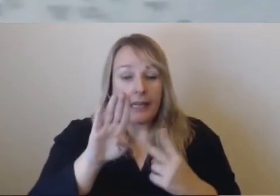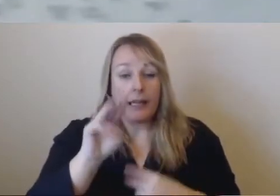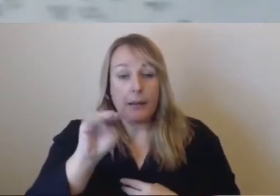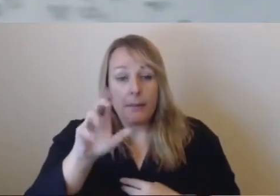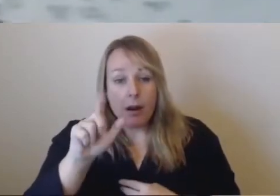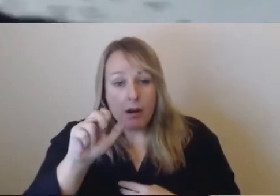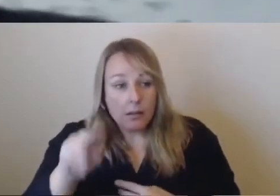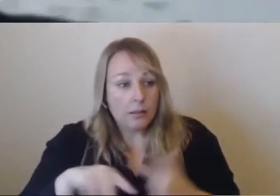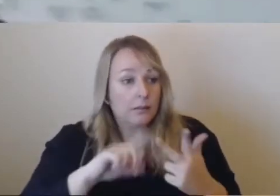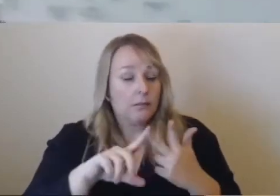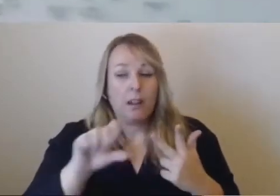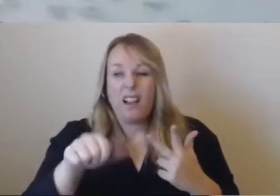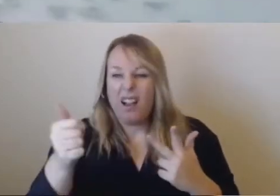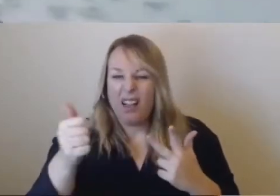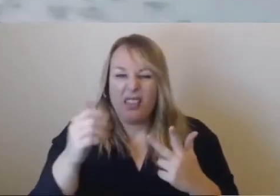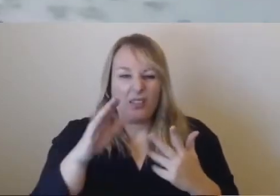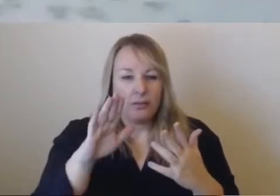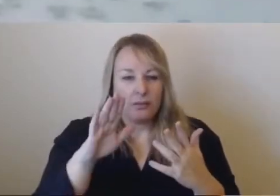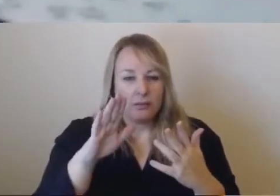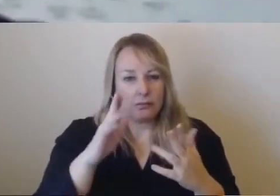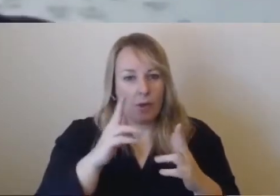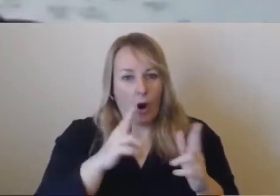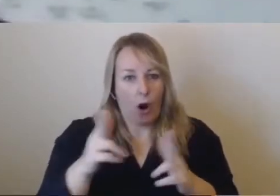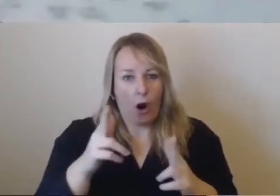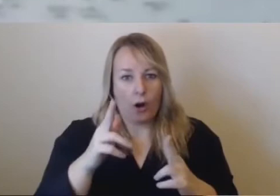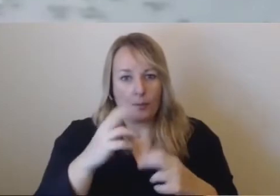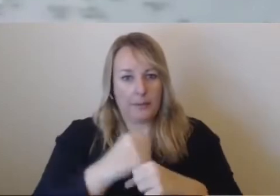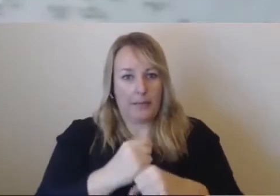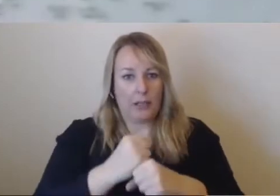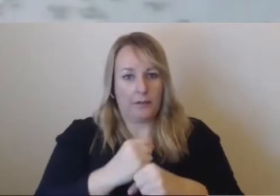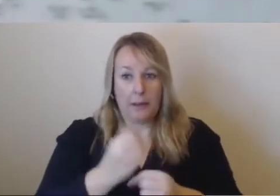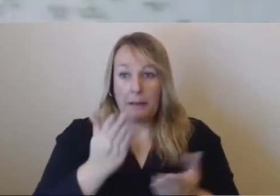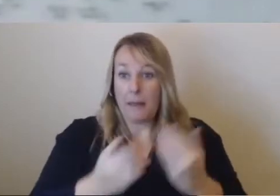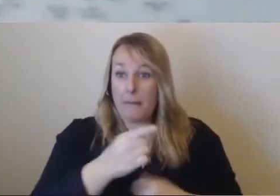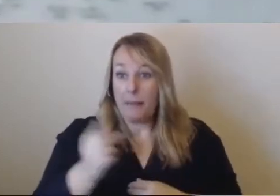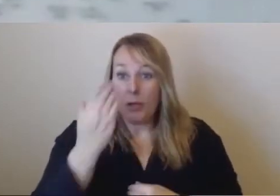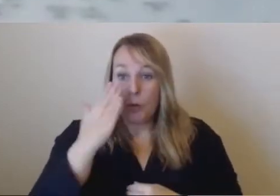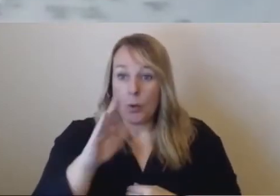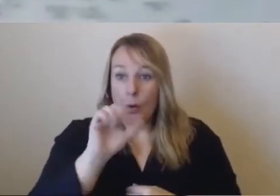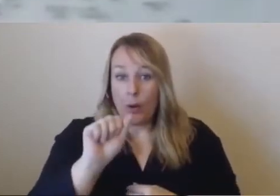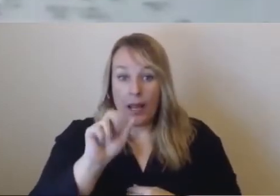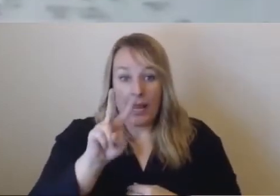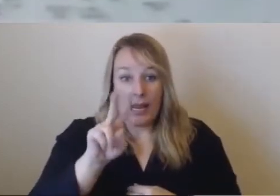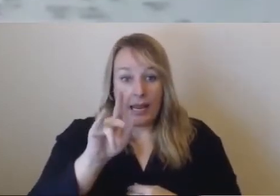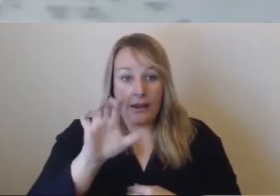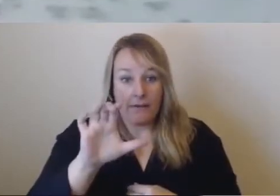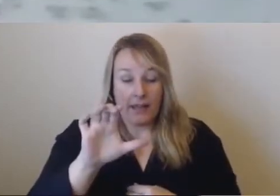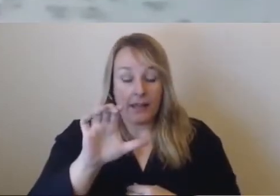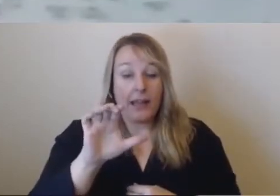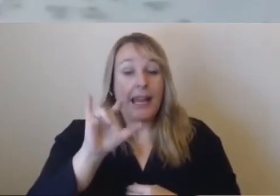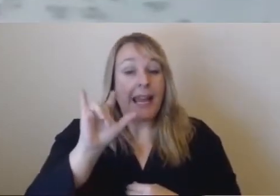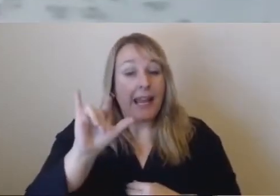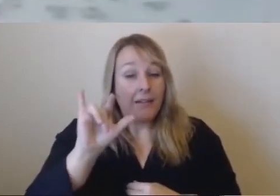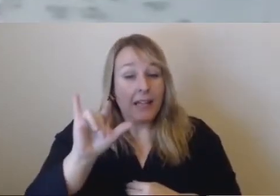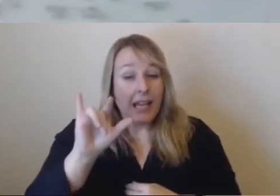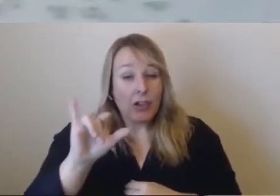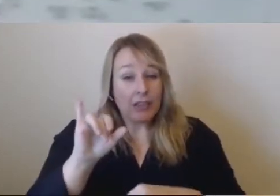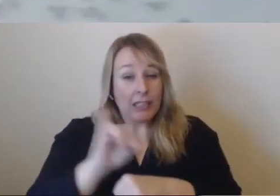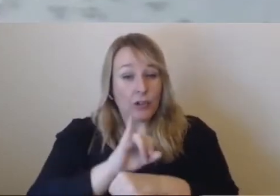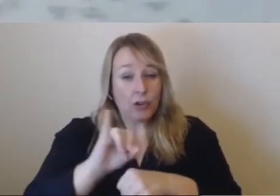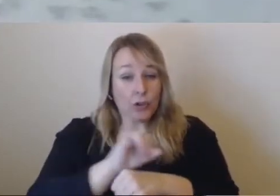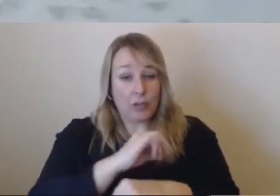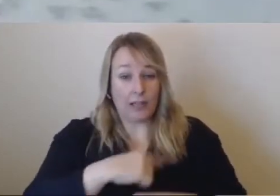these arms manufacturers. But you may not have heard of AVIC, Aviation Industry Corporation of China, which is the 6th